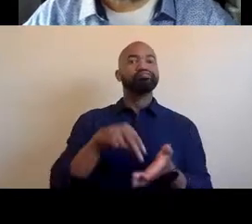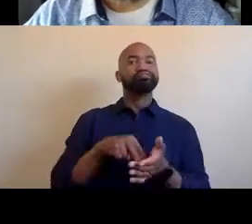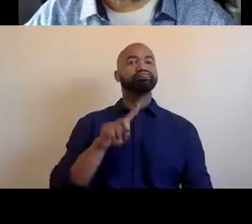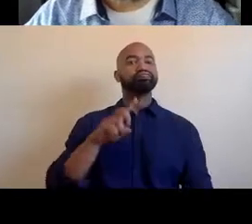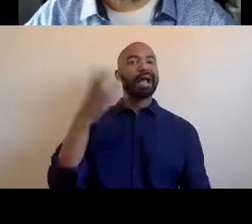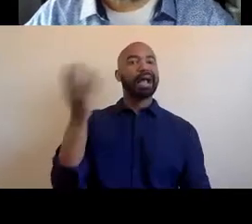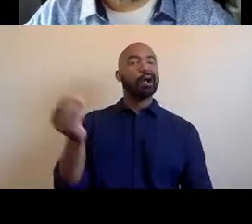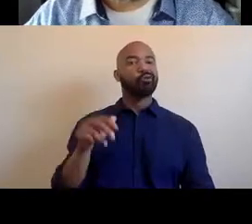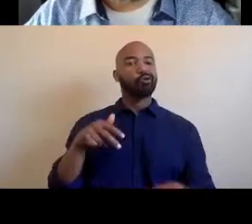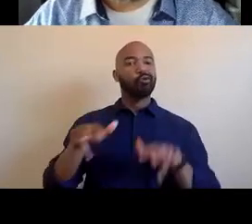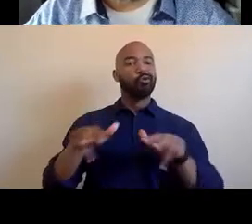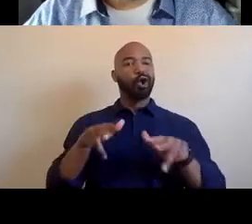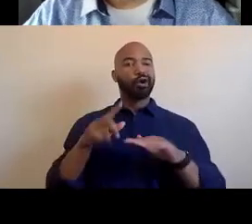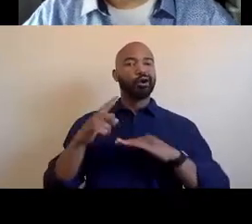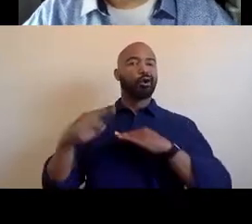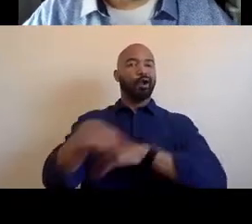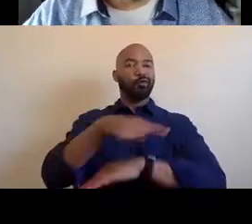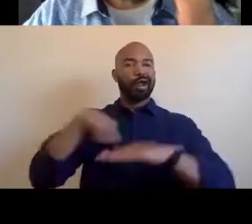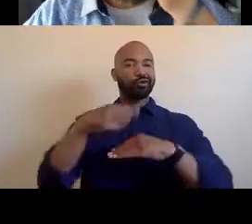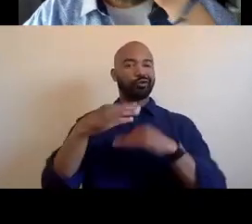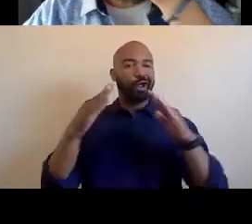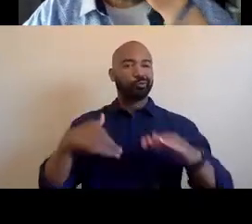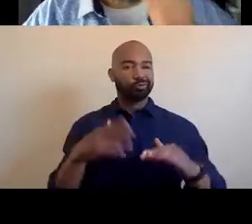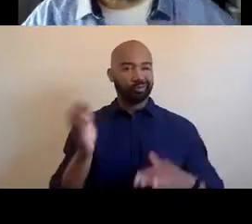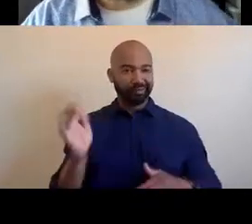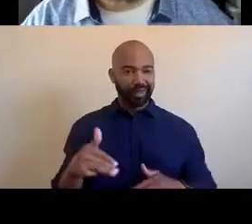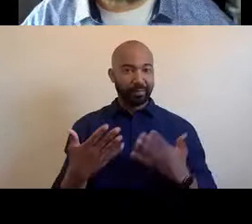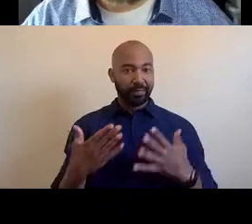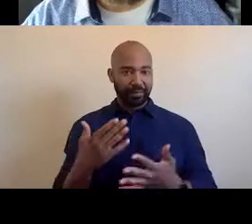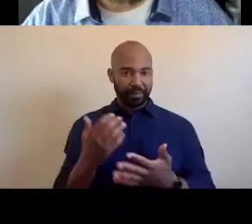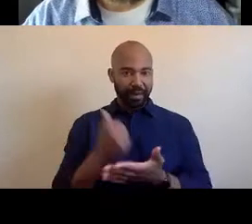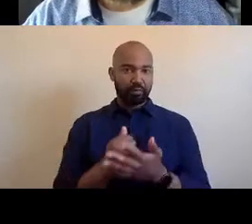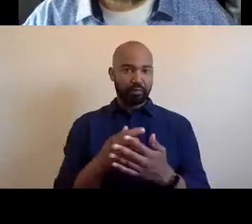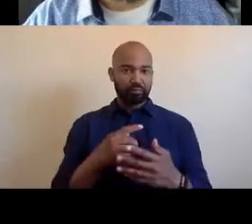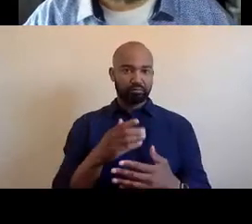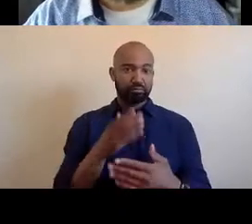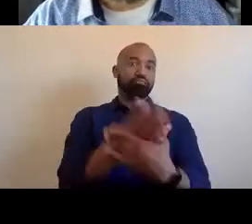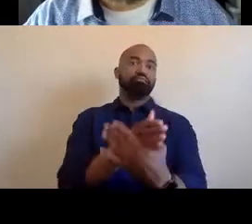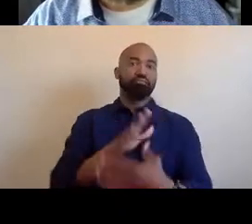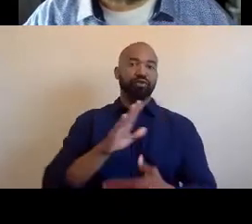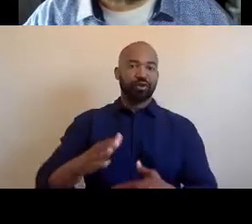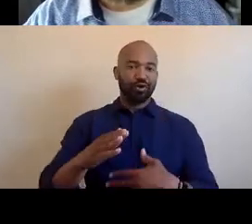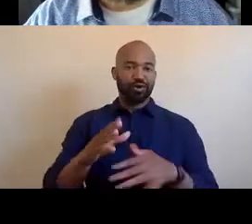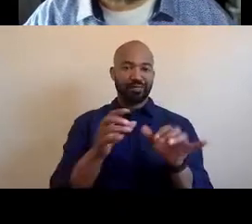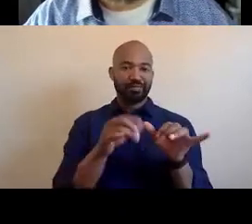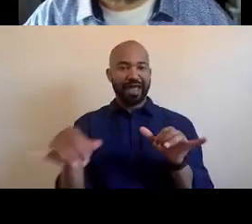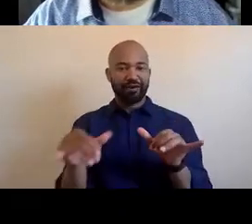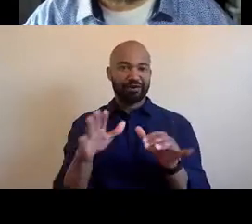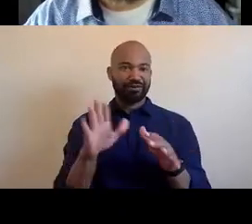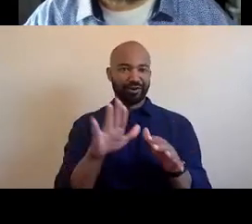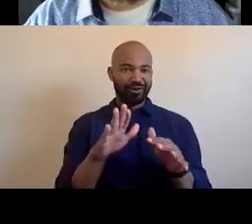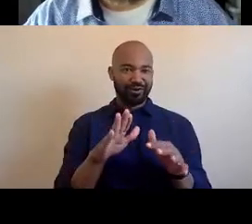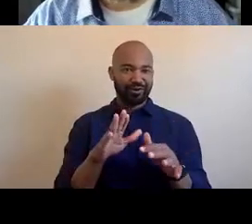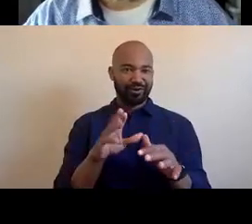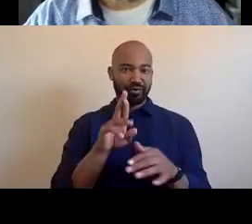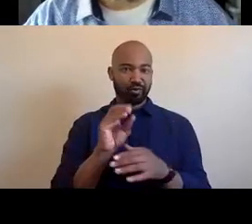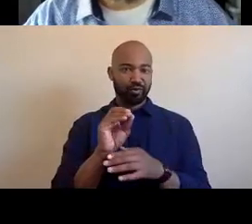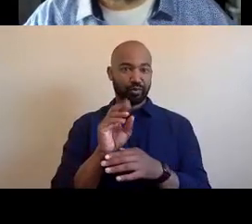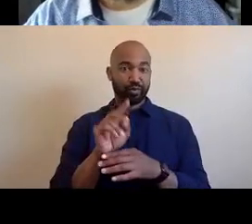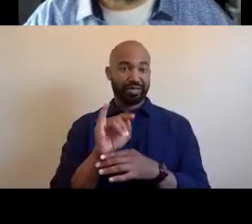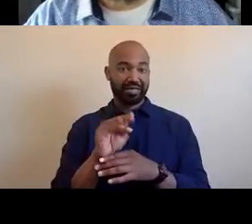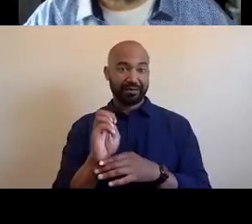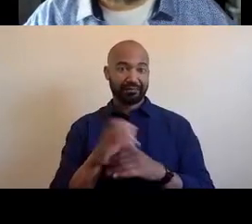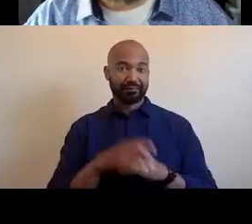off. And that's the goal here as well. I can't stress enough to people to enlist